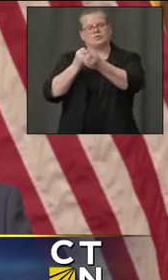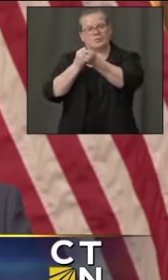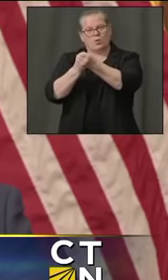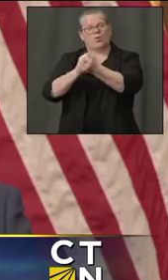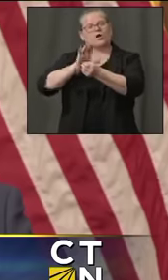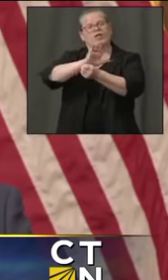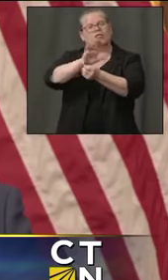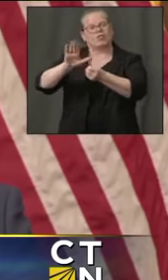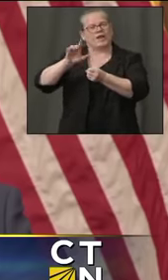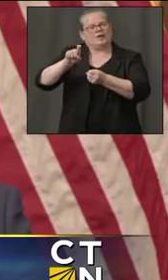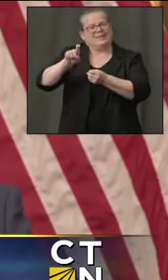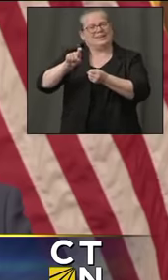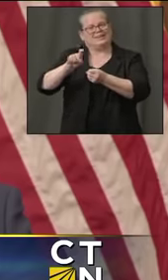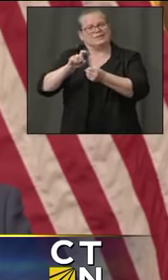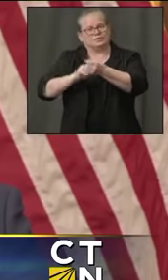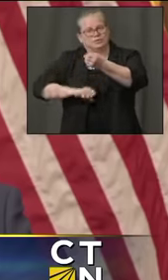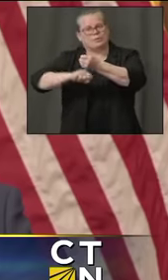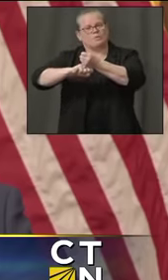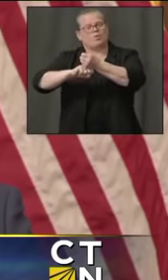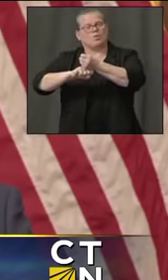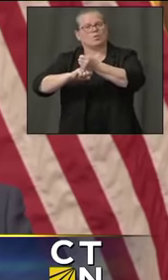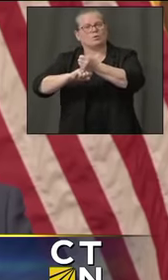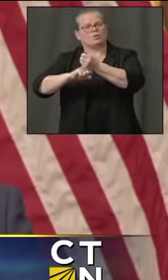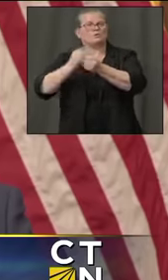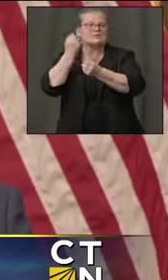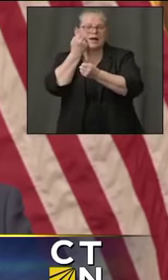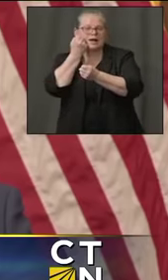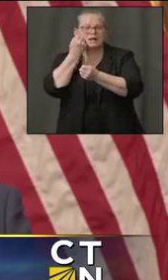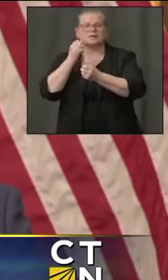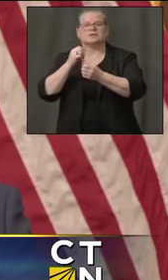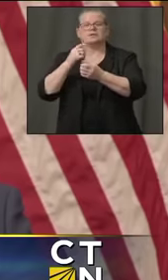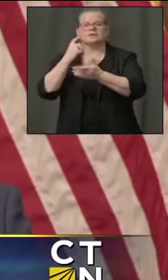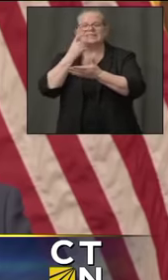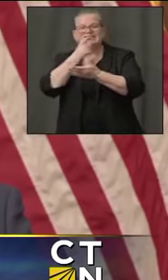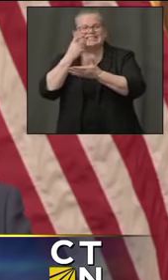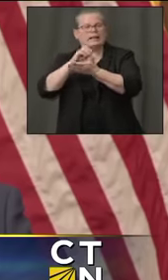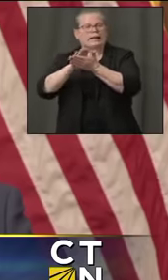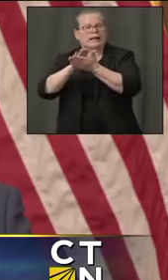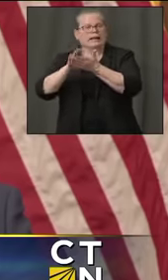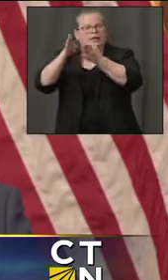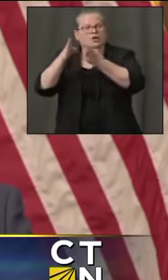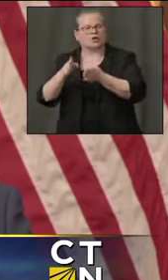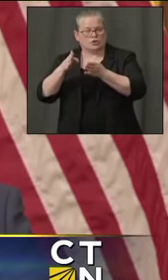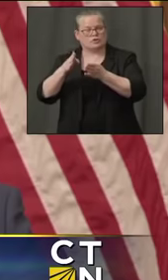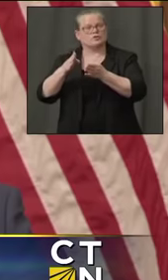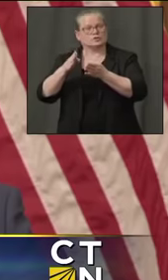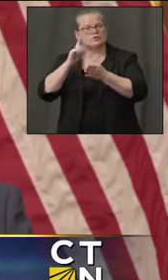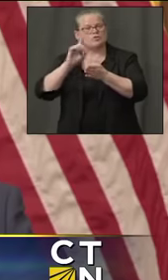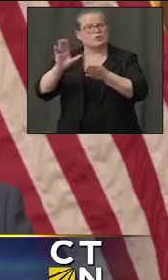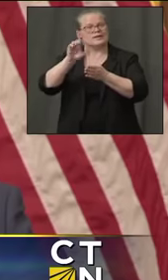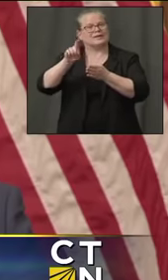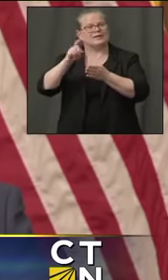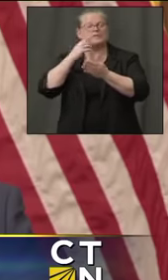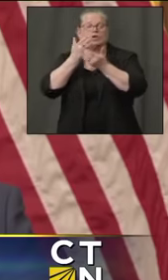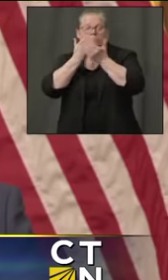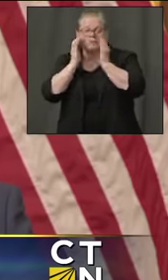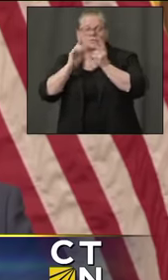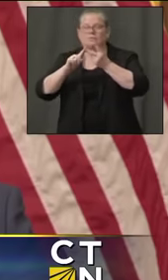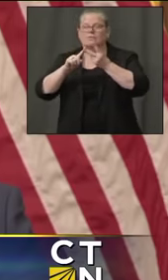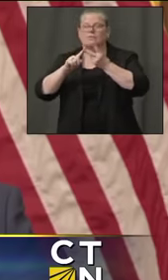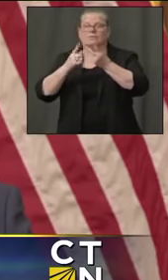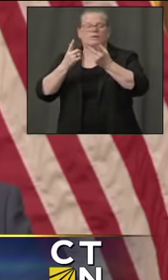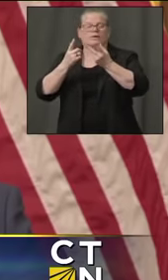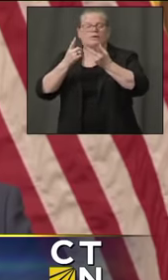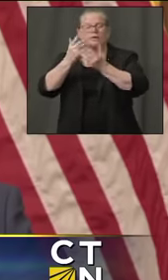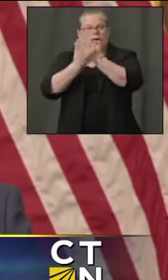needs for dentistry. We have connected them with our procurement teams to be able to actually vet reliable